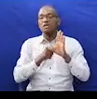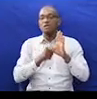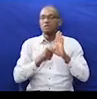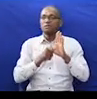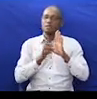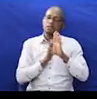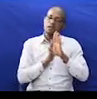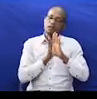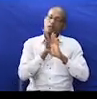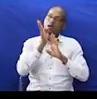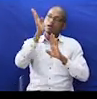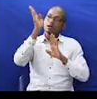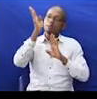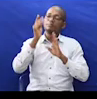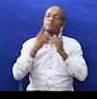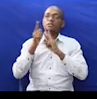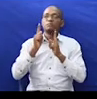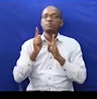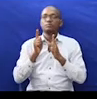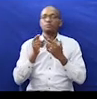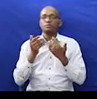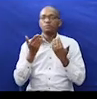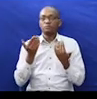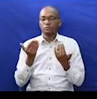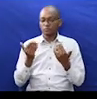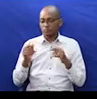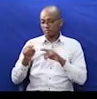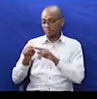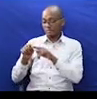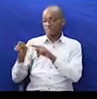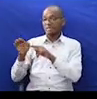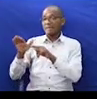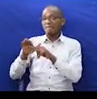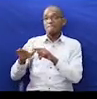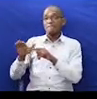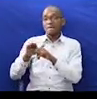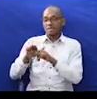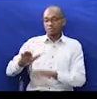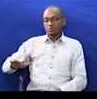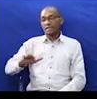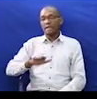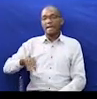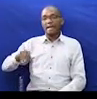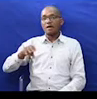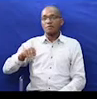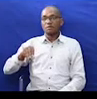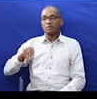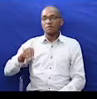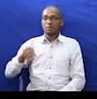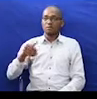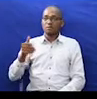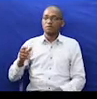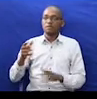like this. And the tree is perpendicular to the base, to the ground. So it makes the right angles.